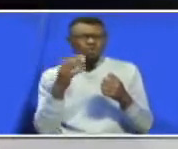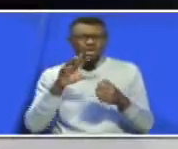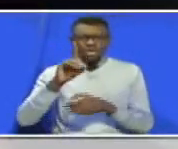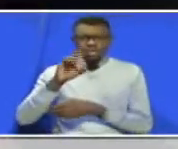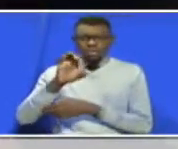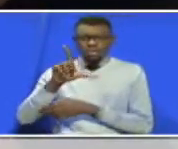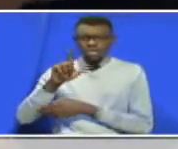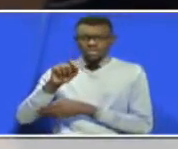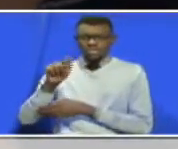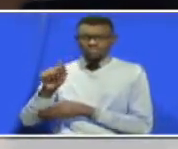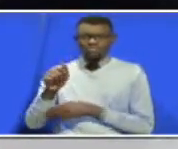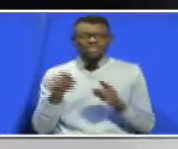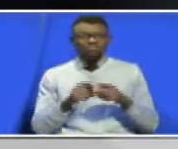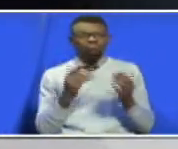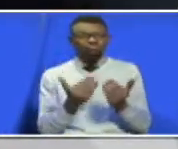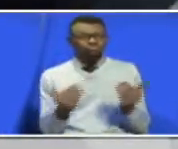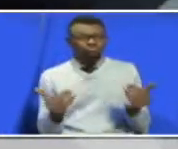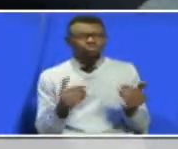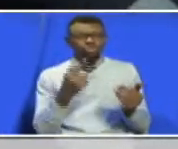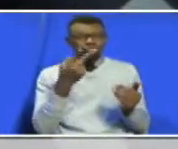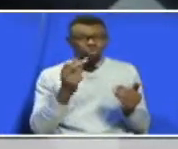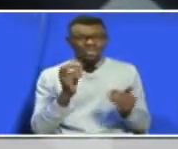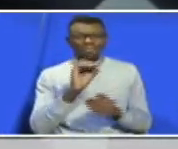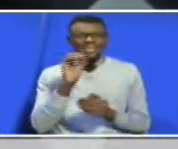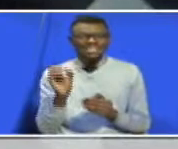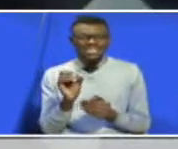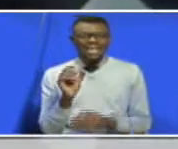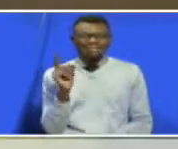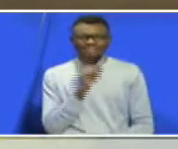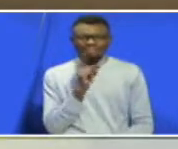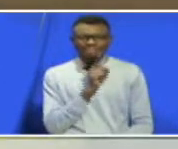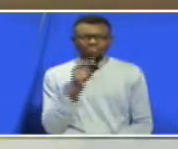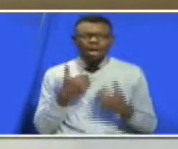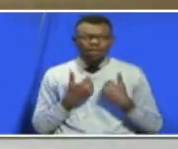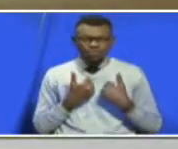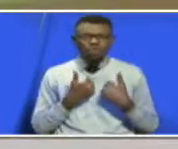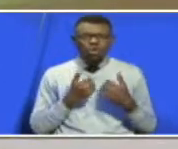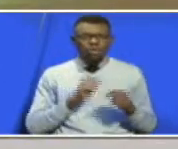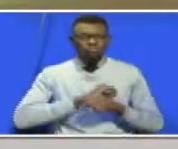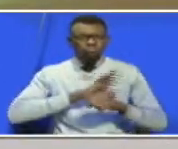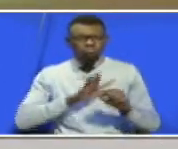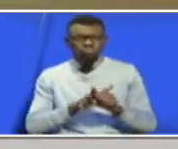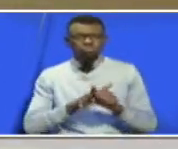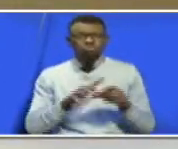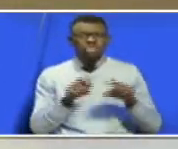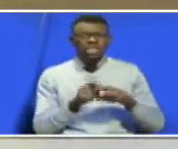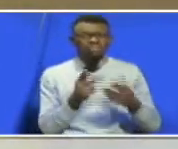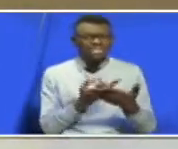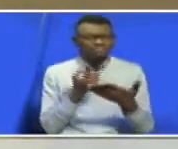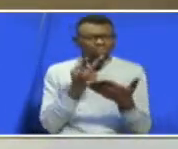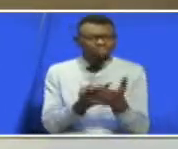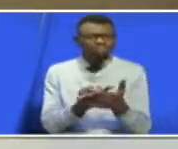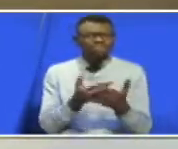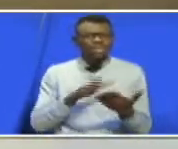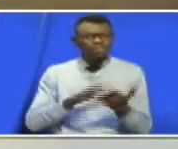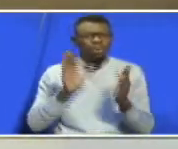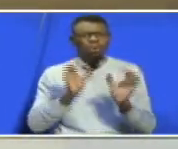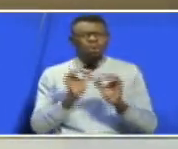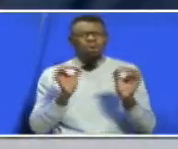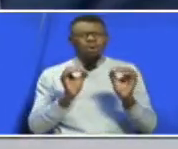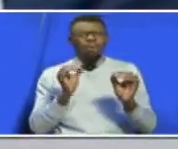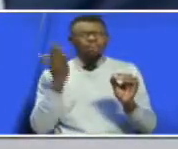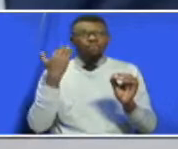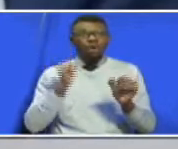infections. Children are also at a 20% risk of suffering from Omicron variant, with the low admission rate compared to the previous